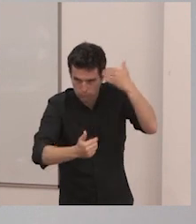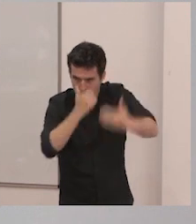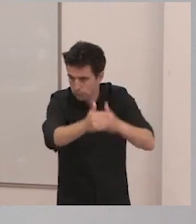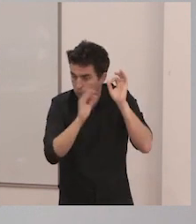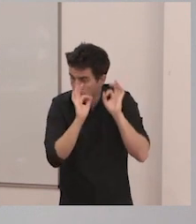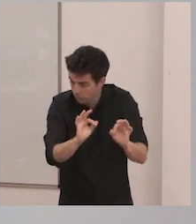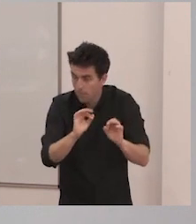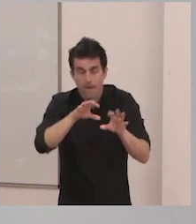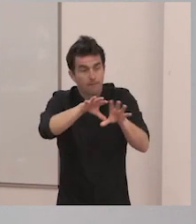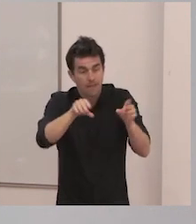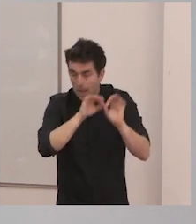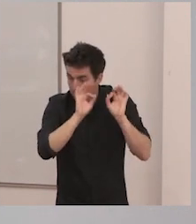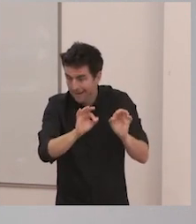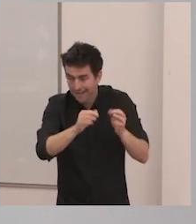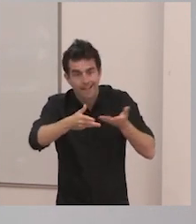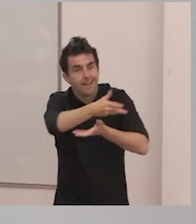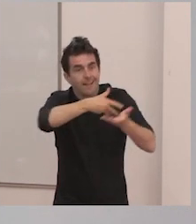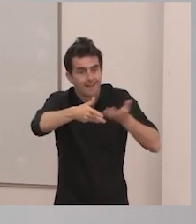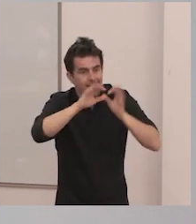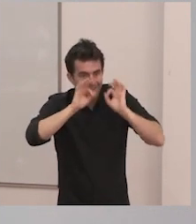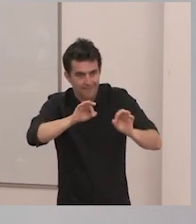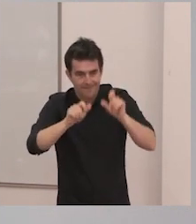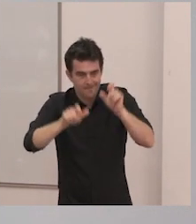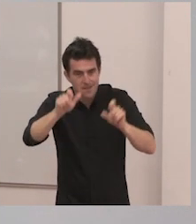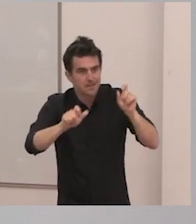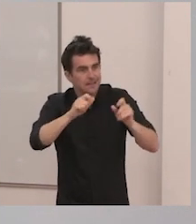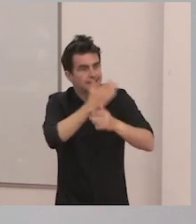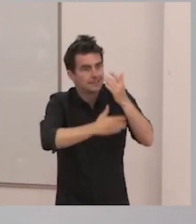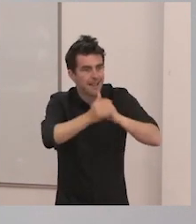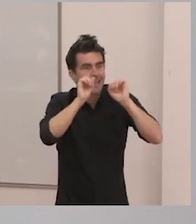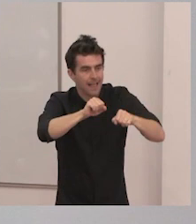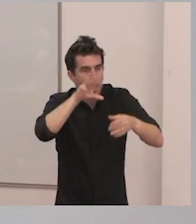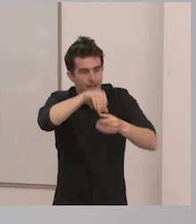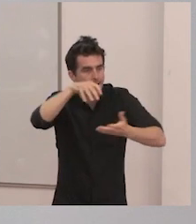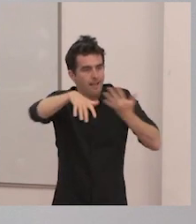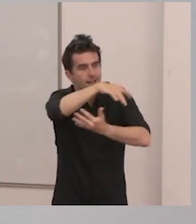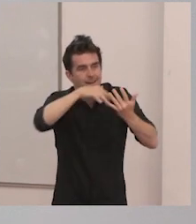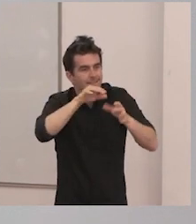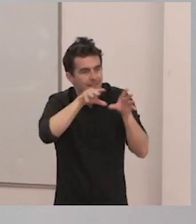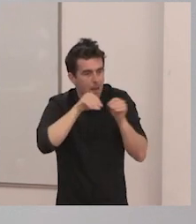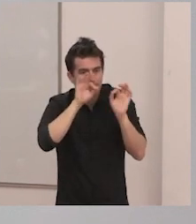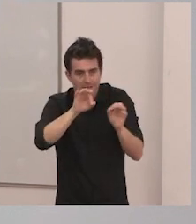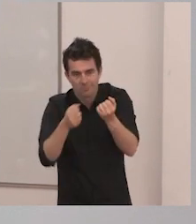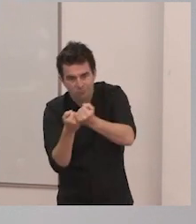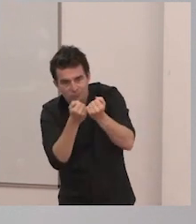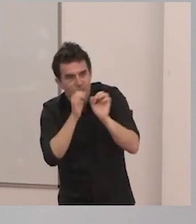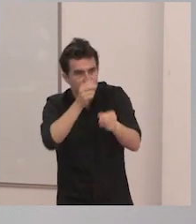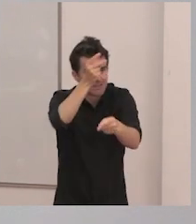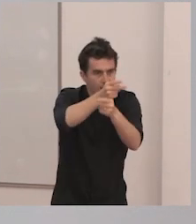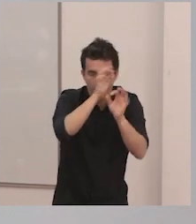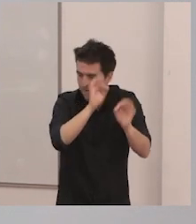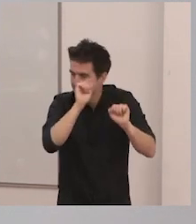family care, such as foster care, kinship care, shared family care or extended family